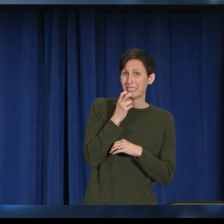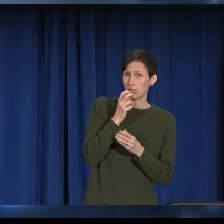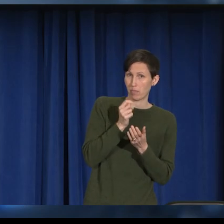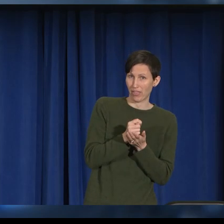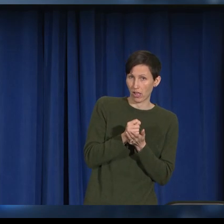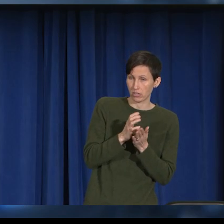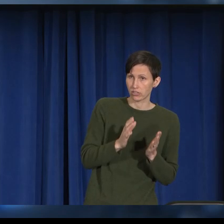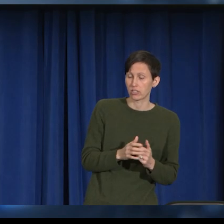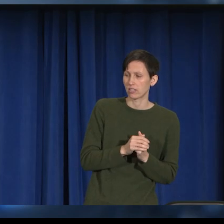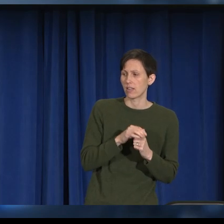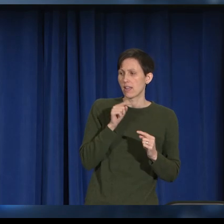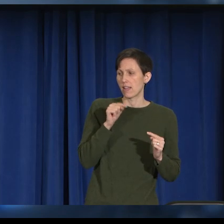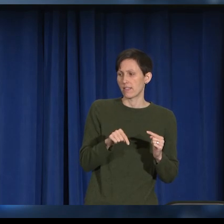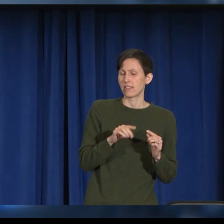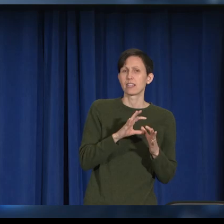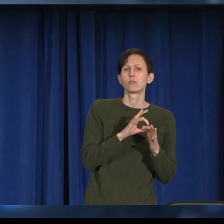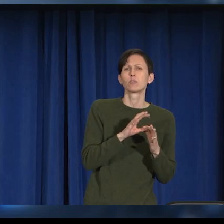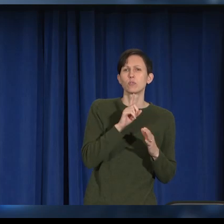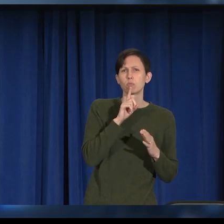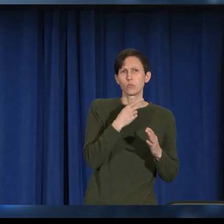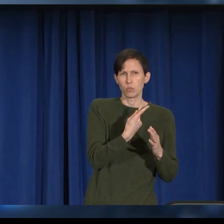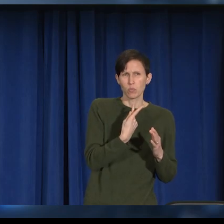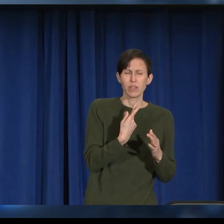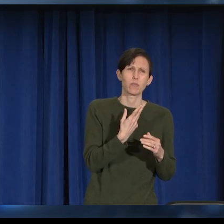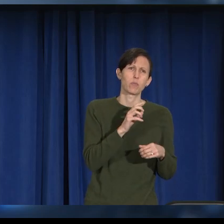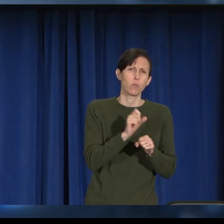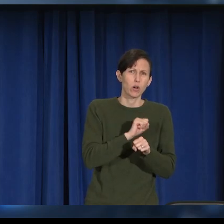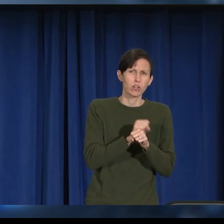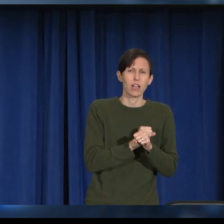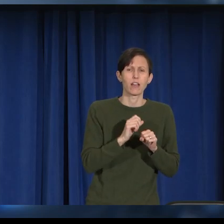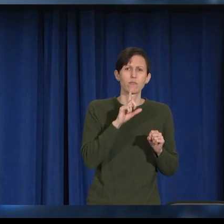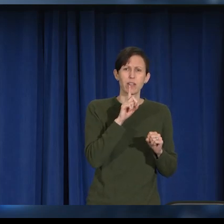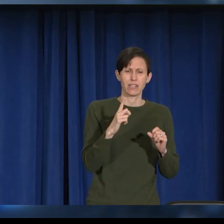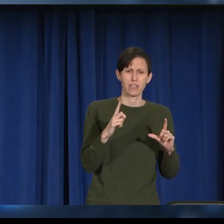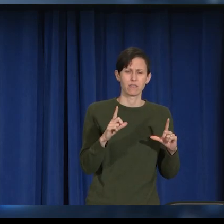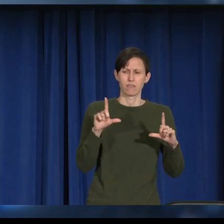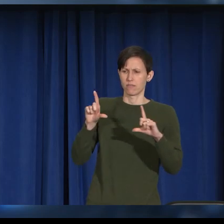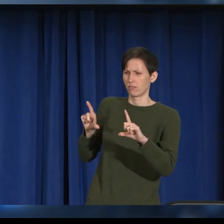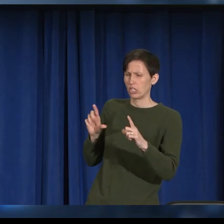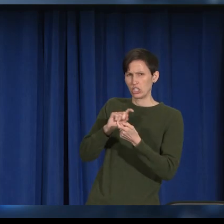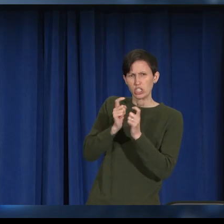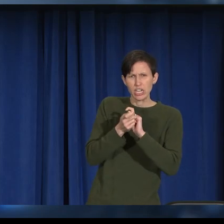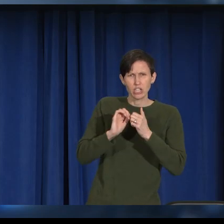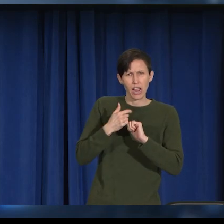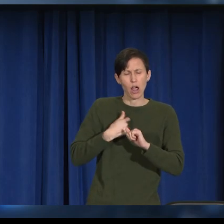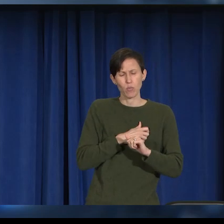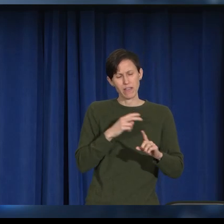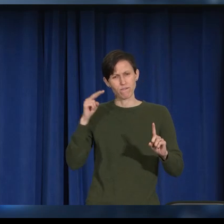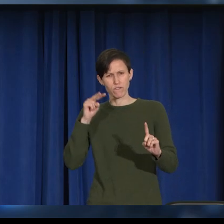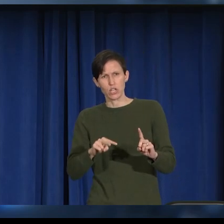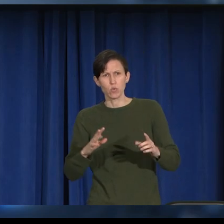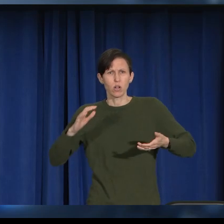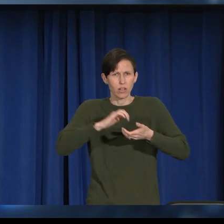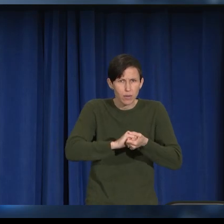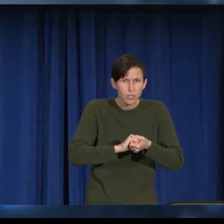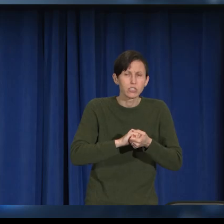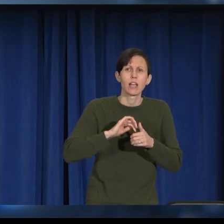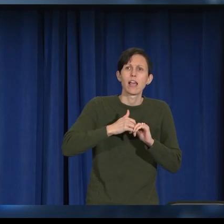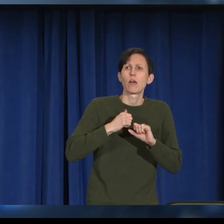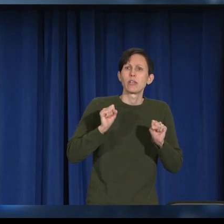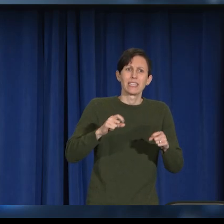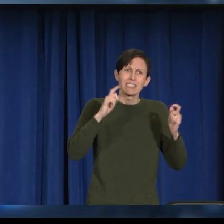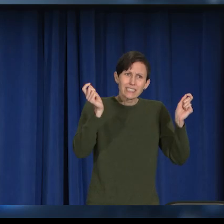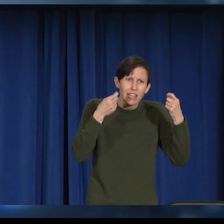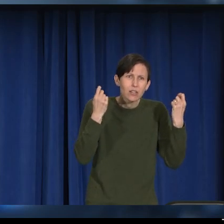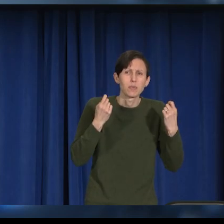is really around the idea of reframing what we mean by collaboration and how we celebrate different ways that people want to